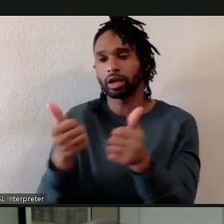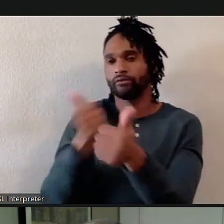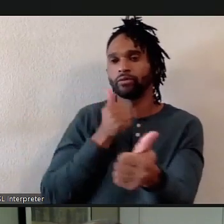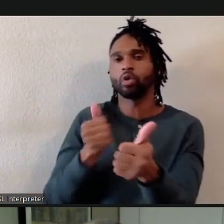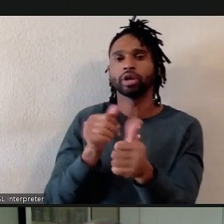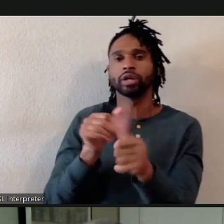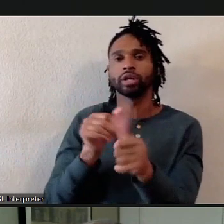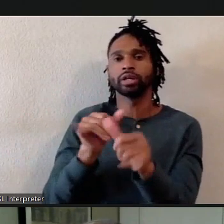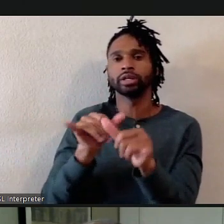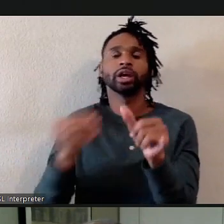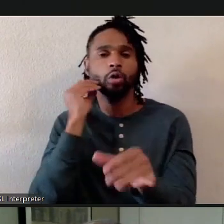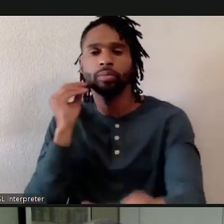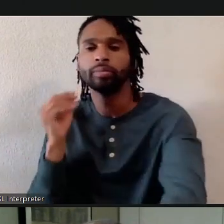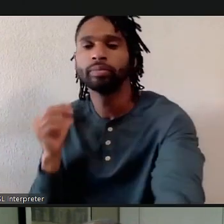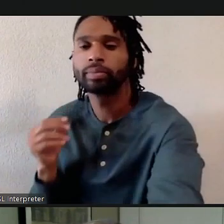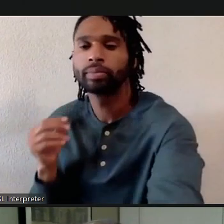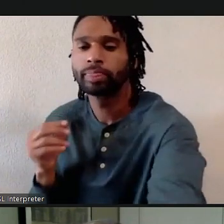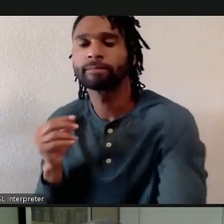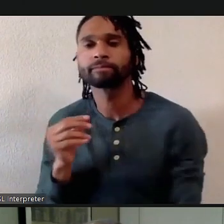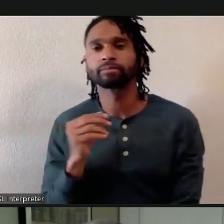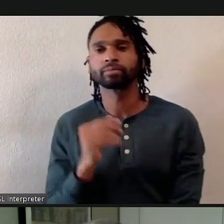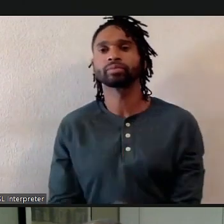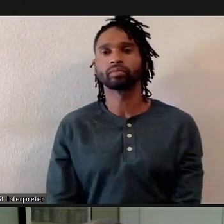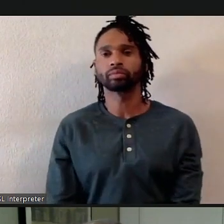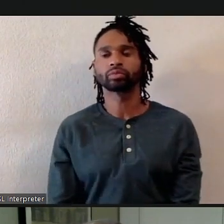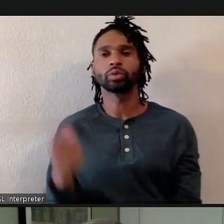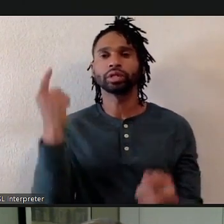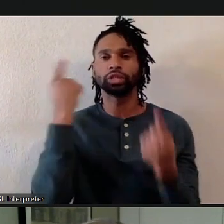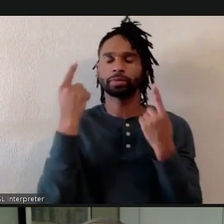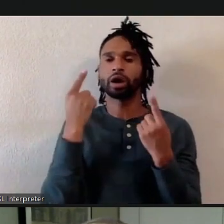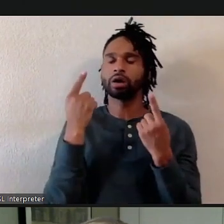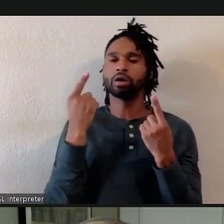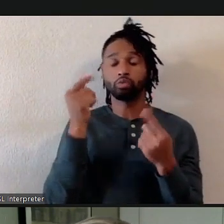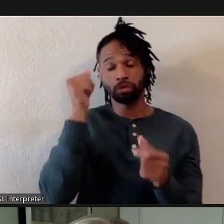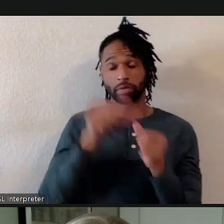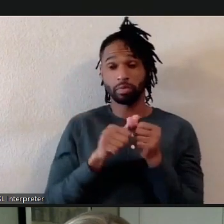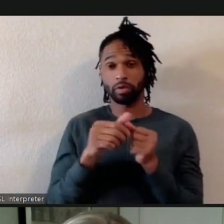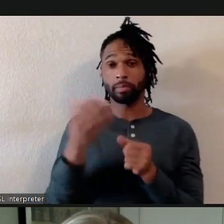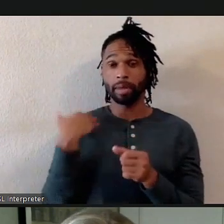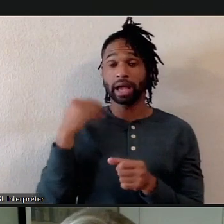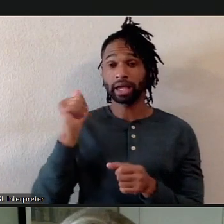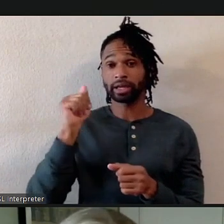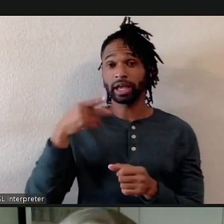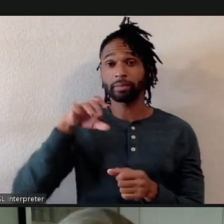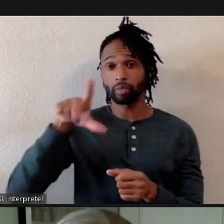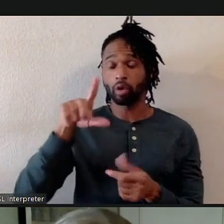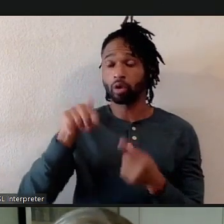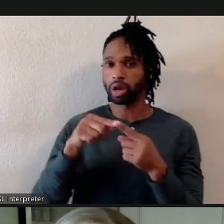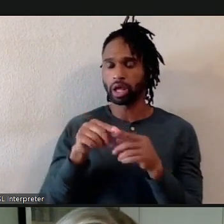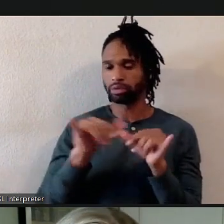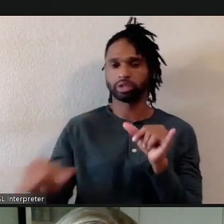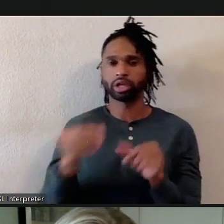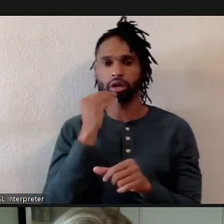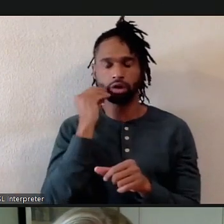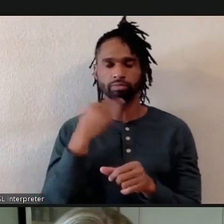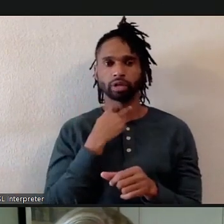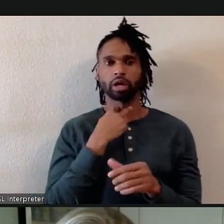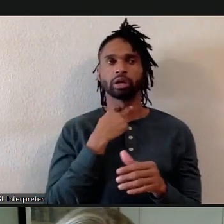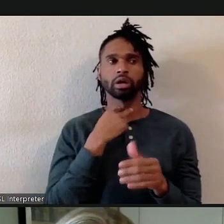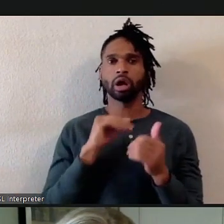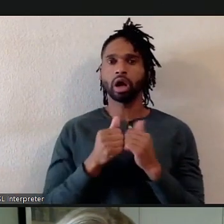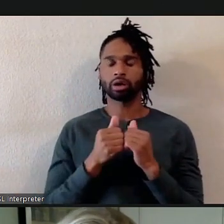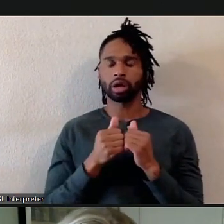scenario. We think about what was it like in April when I was at home. How can I mimic that?